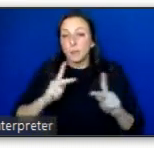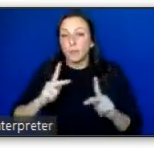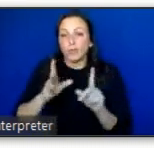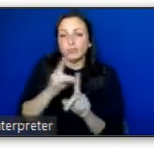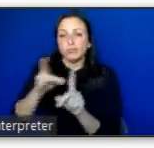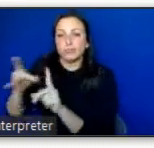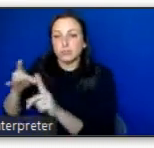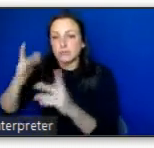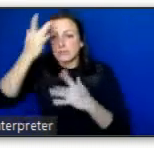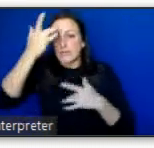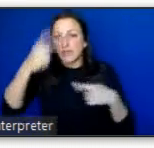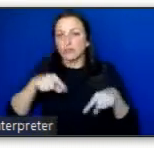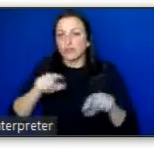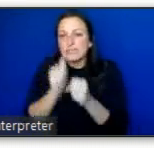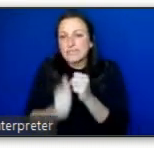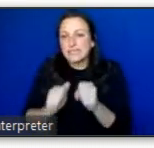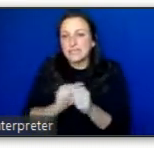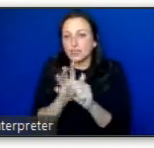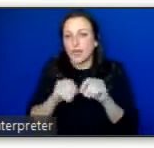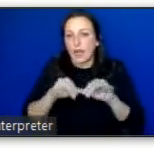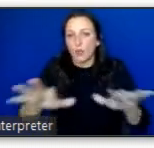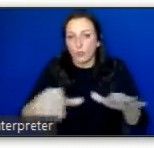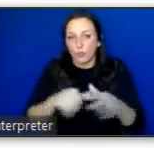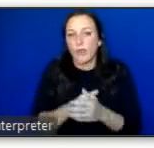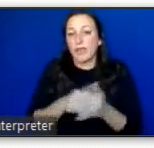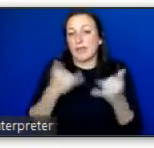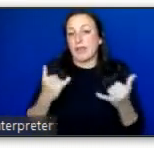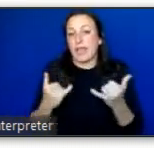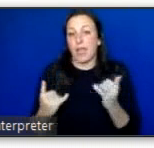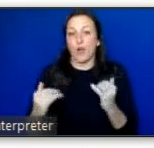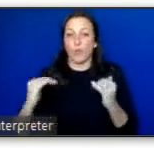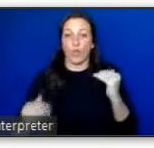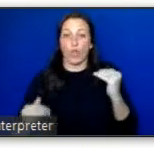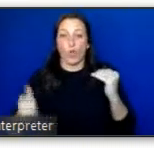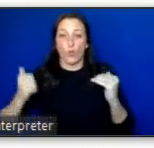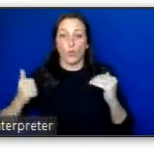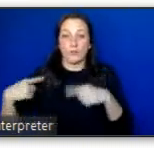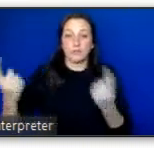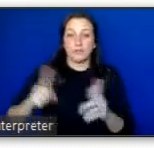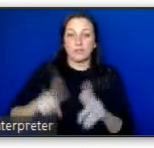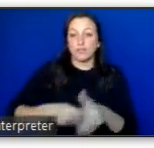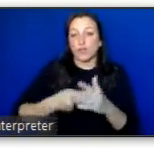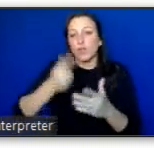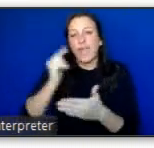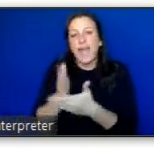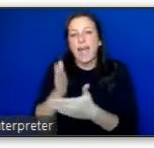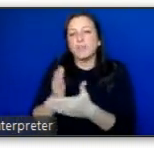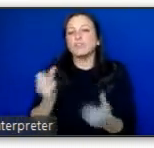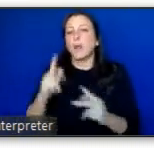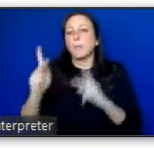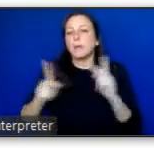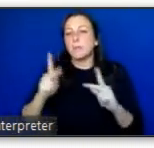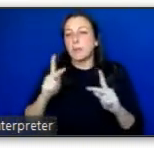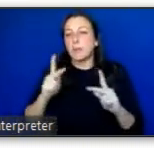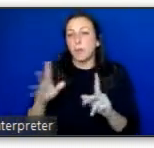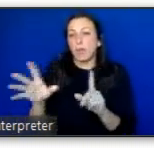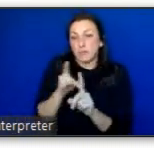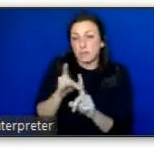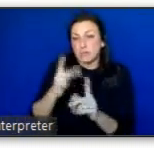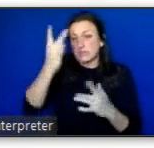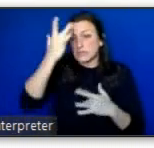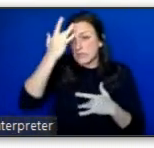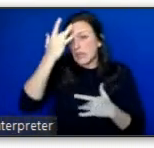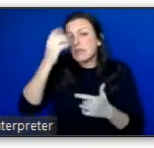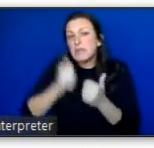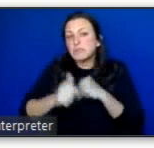now at our lowest point since the beginning of the pandemic, with the average size of those outbreaks being just above 5 cases. Next